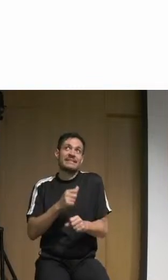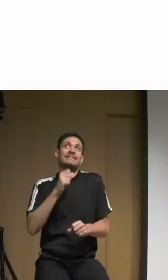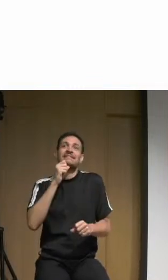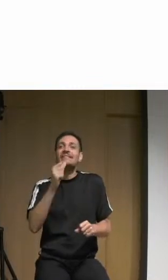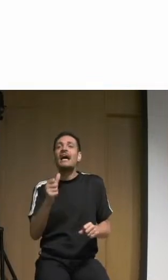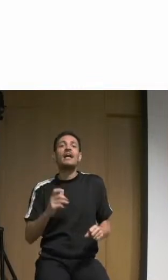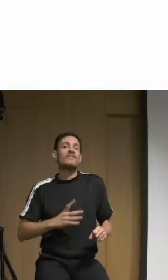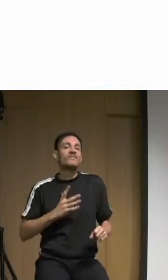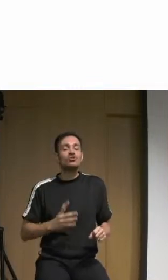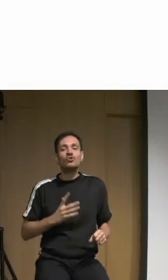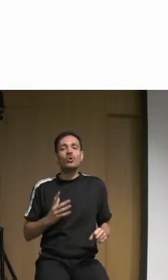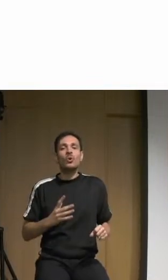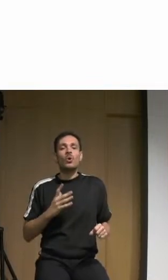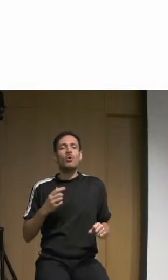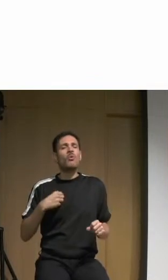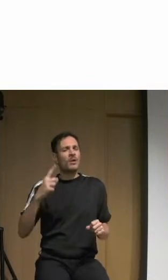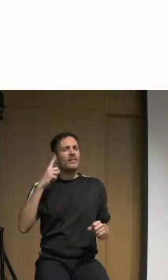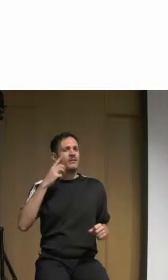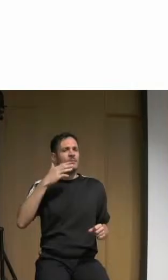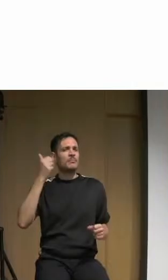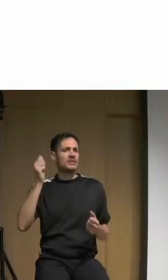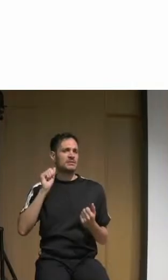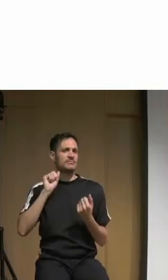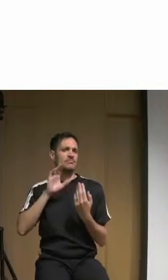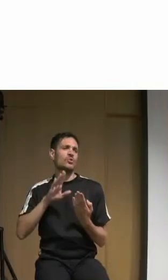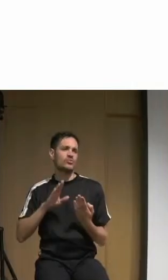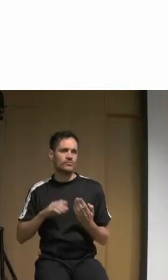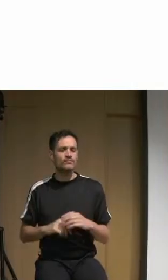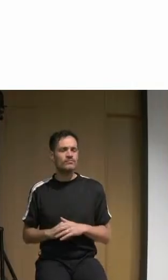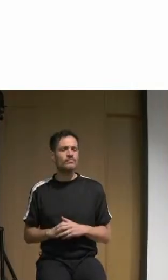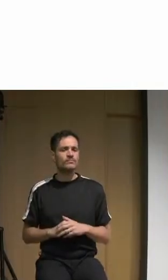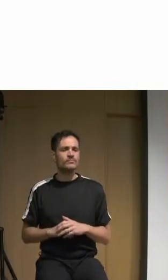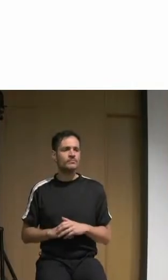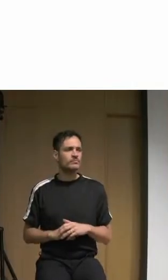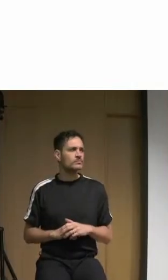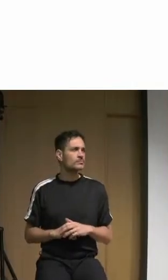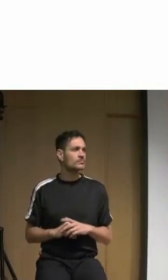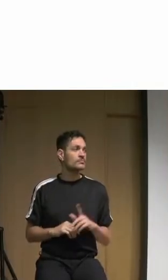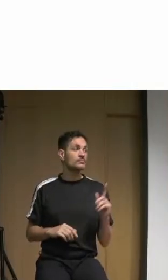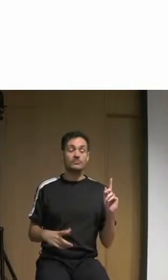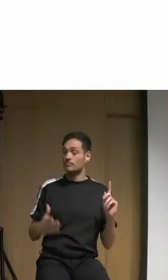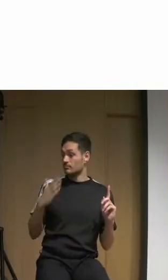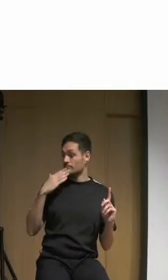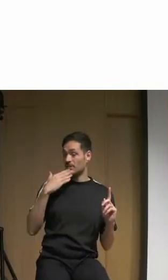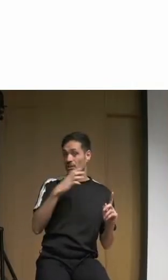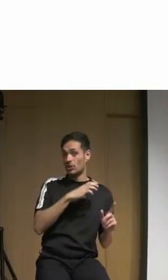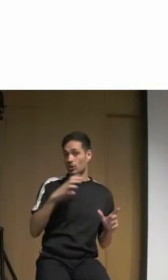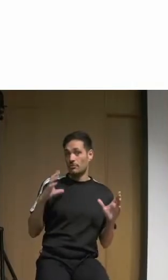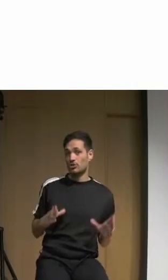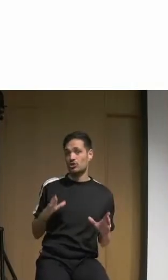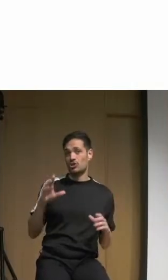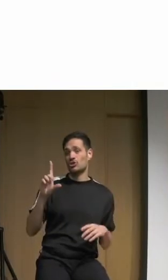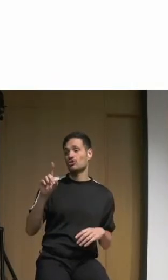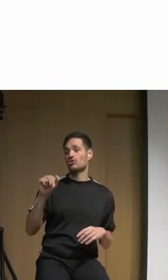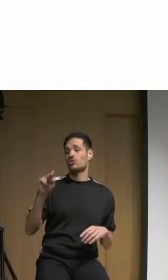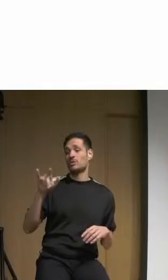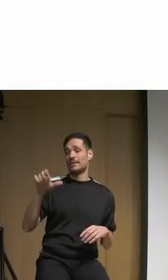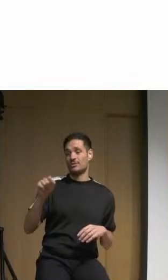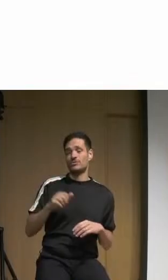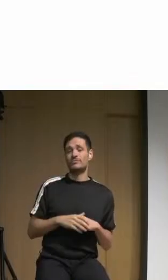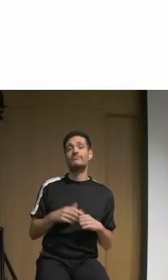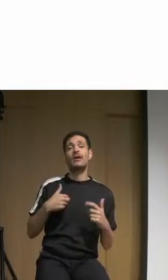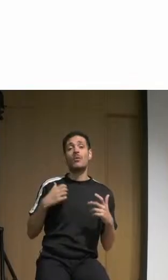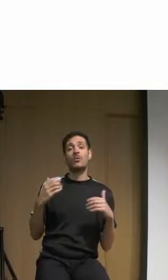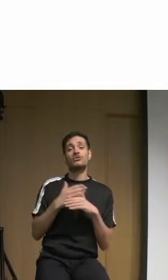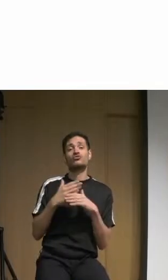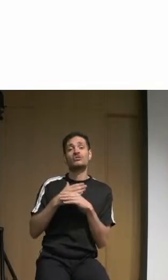official is what I think we should make clear. Thank you, Commissioner Daniels. Just want to share, again, for